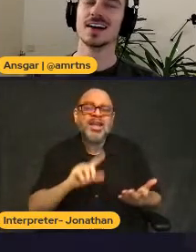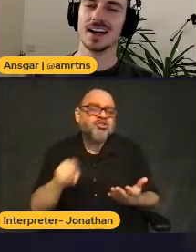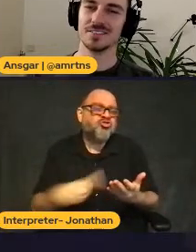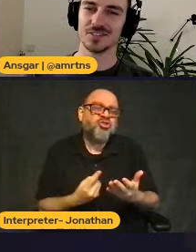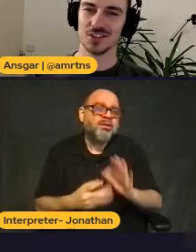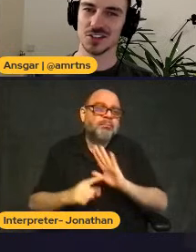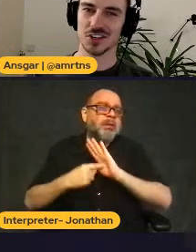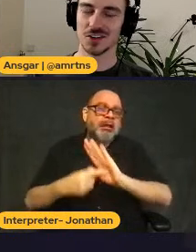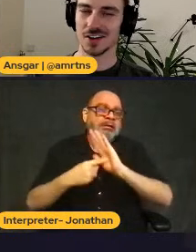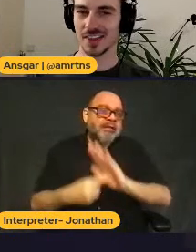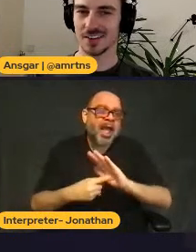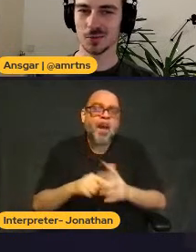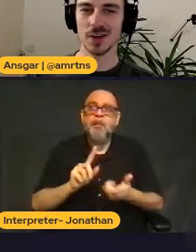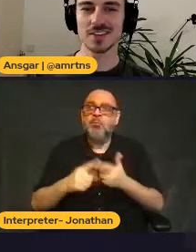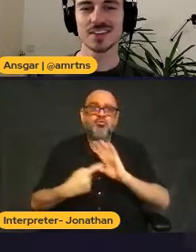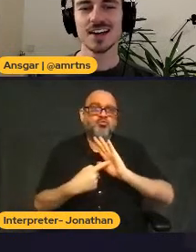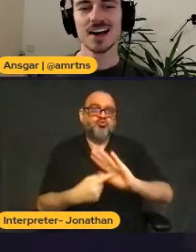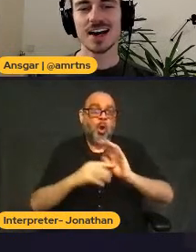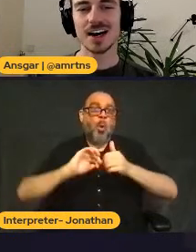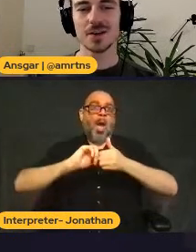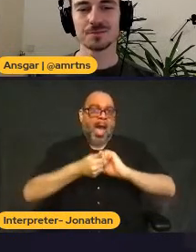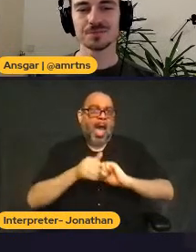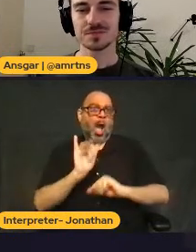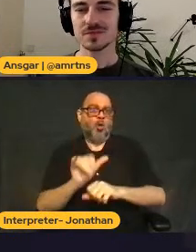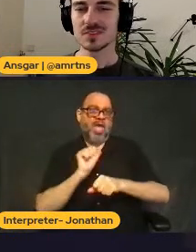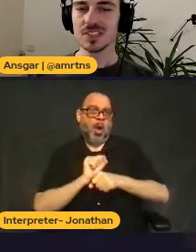example to show how that works.